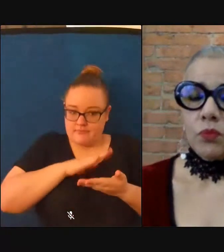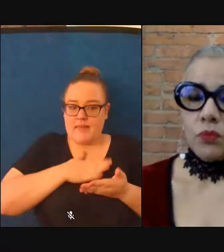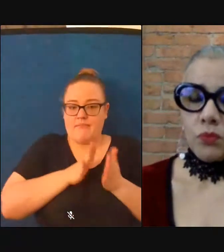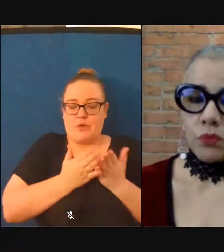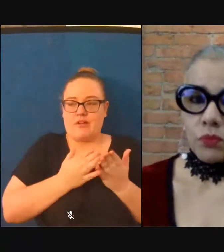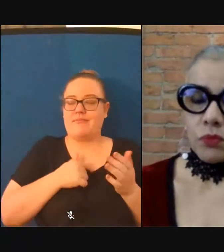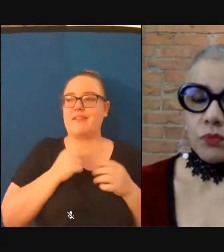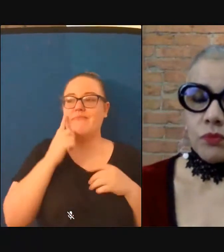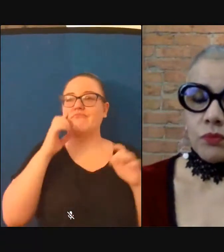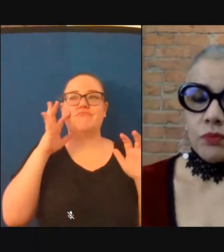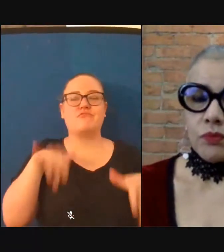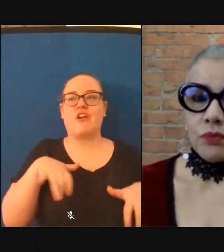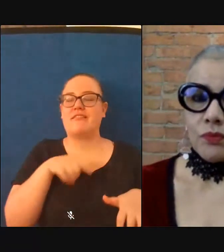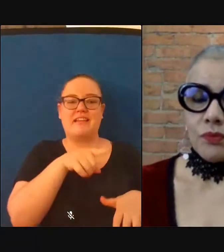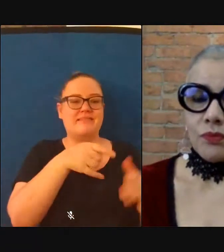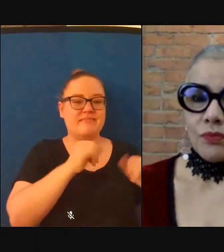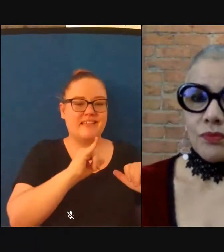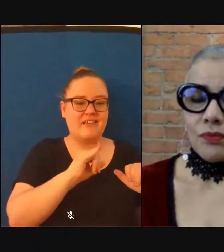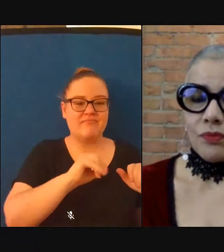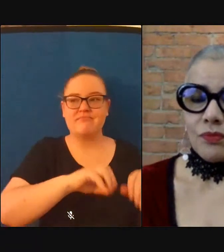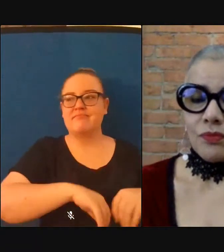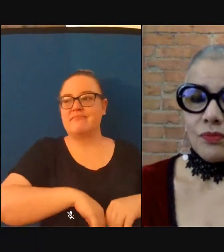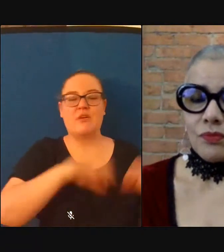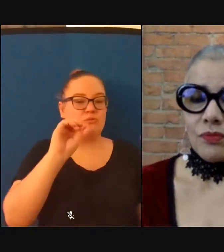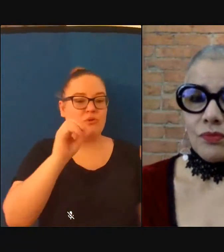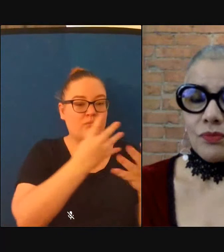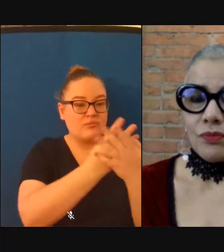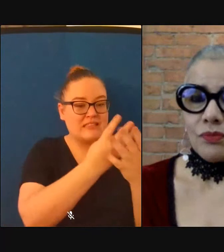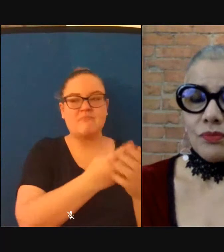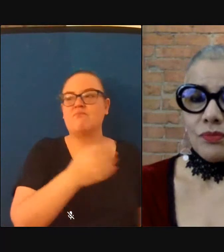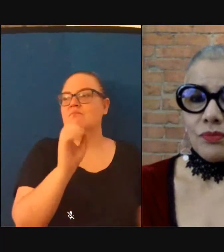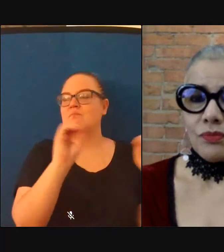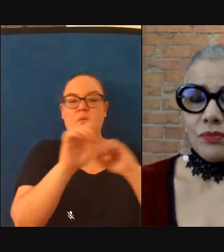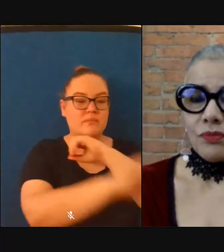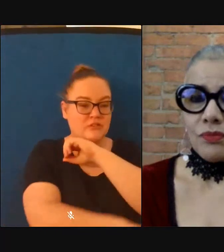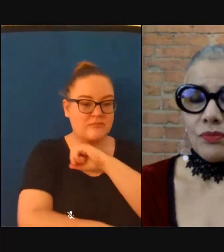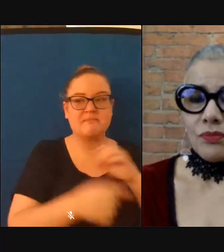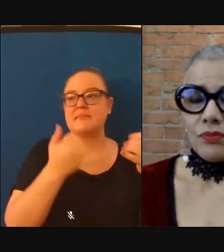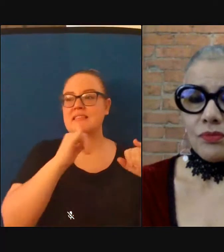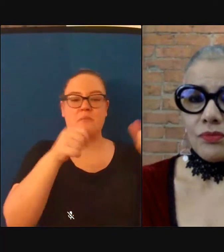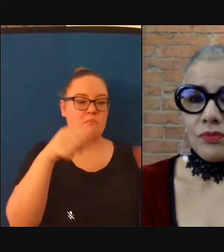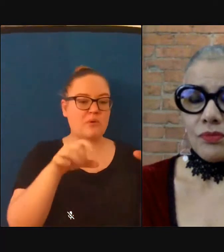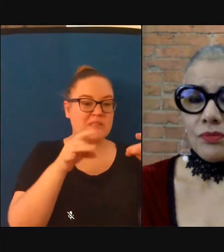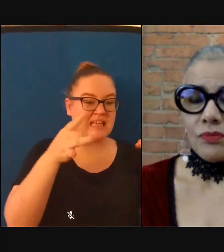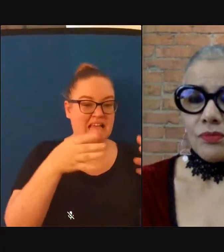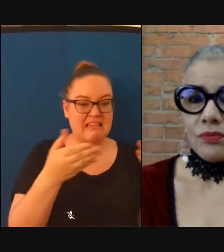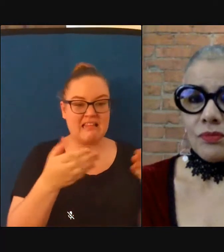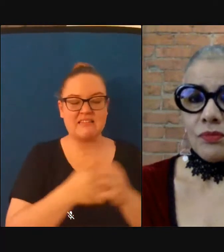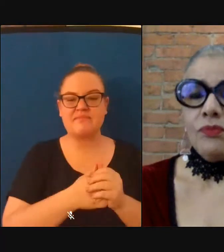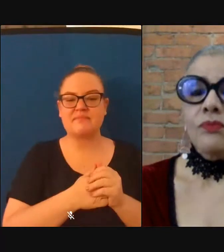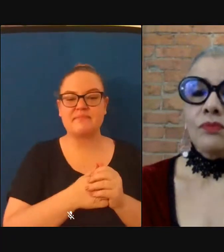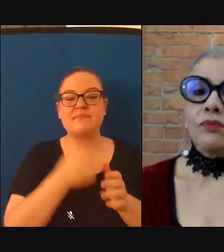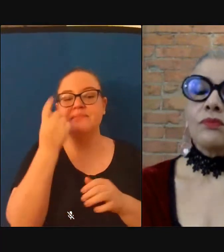free and still posting hate and like absolutely no consequences to him. But he, you know, it was deer hunting